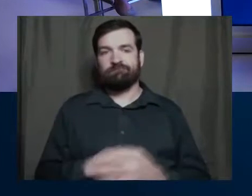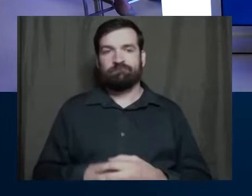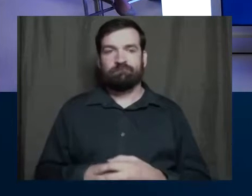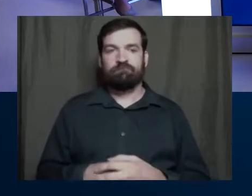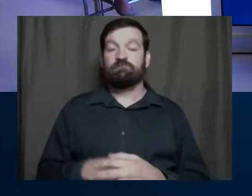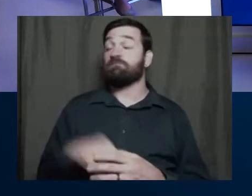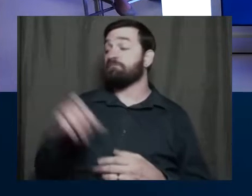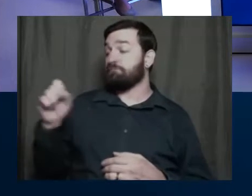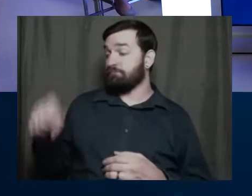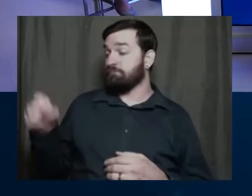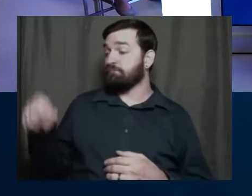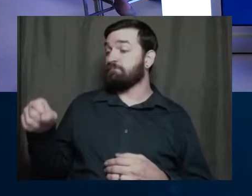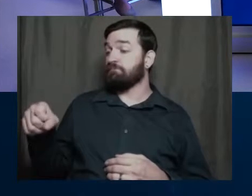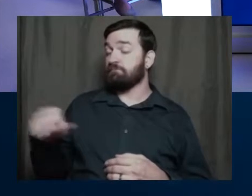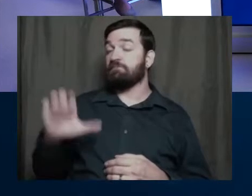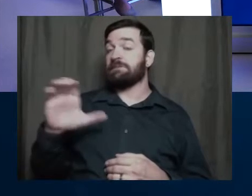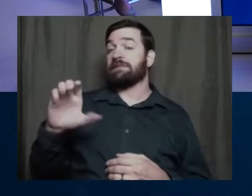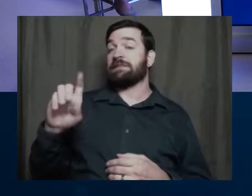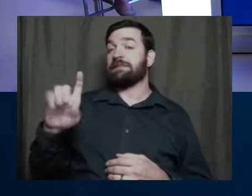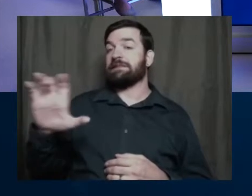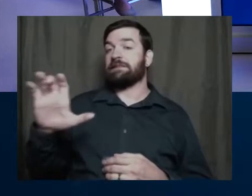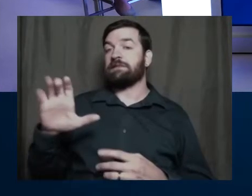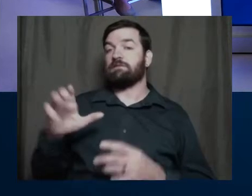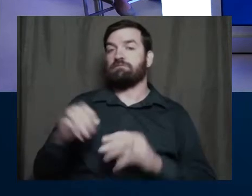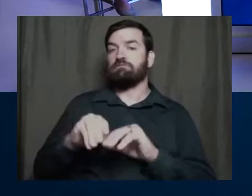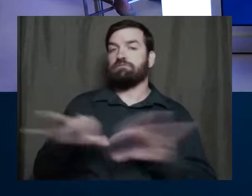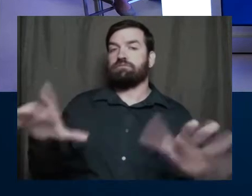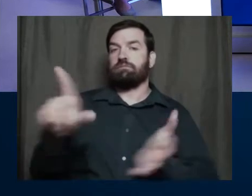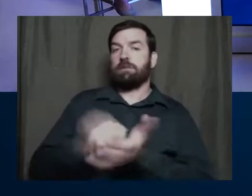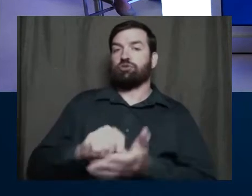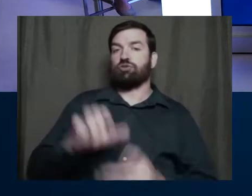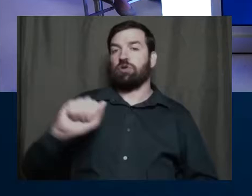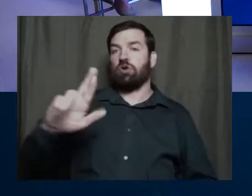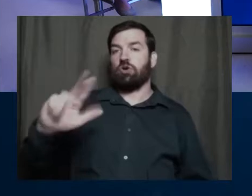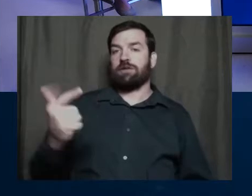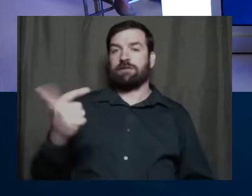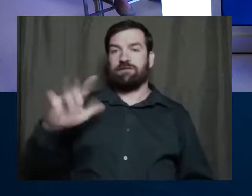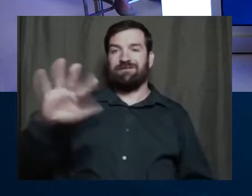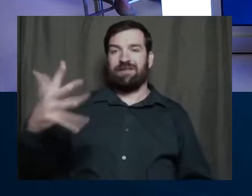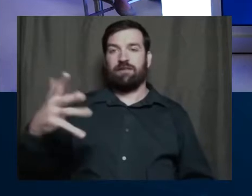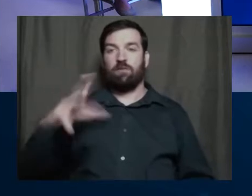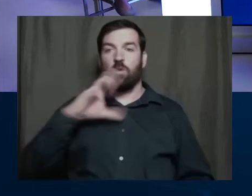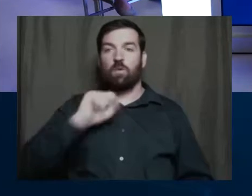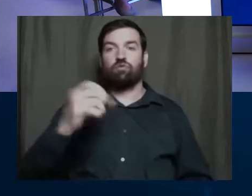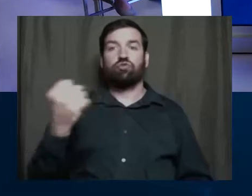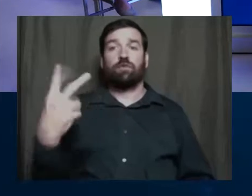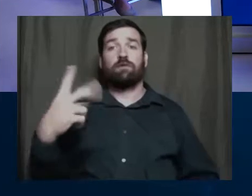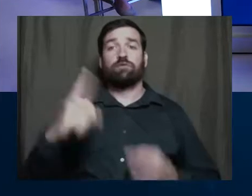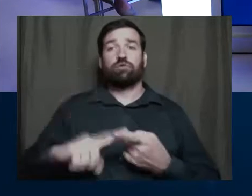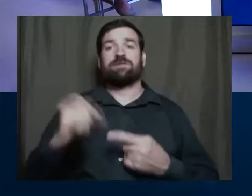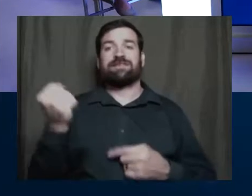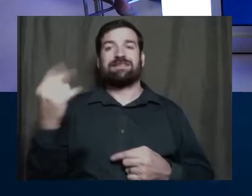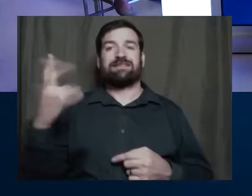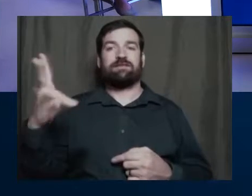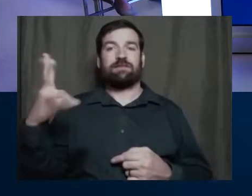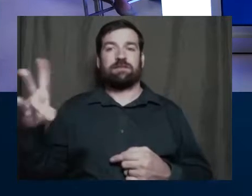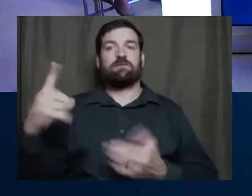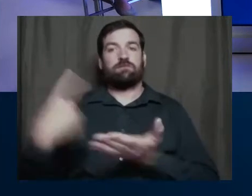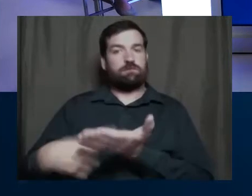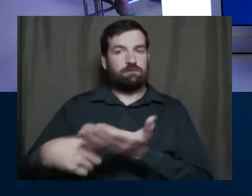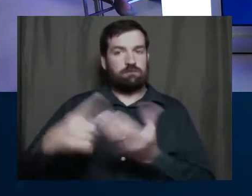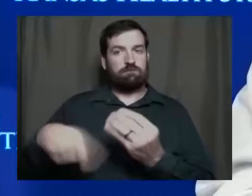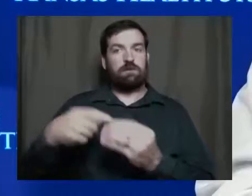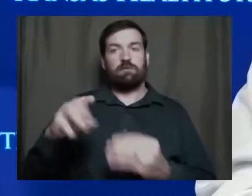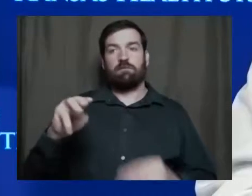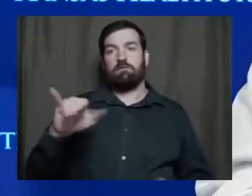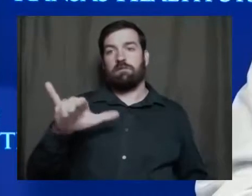made was from the CDC. They came out on August the 5th looking at adolescents 12 to 17 years of age, saying, and talked about the myocarditis and said very specifically, this